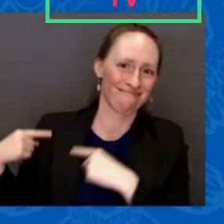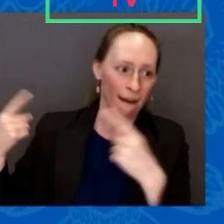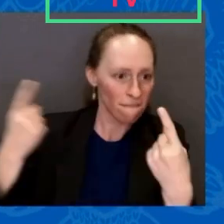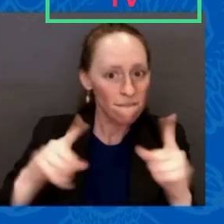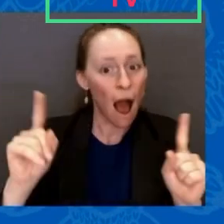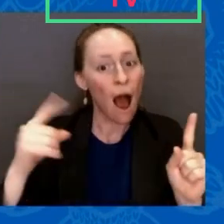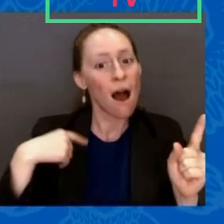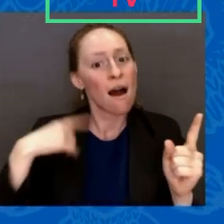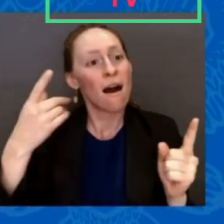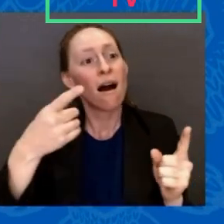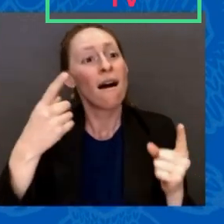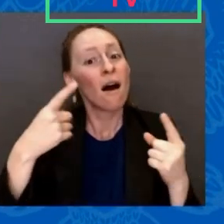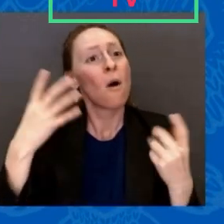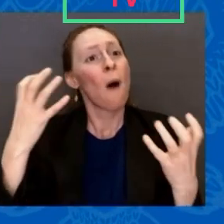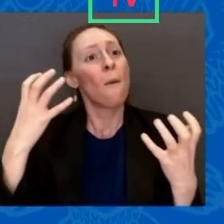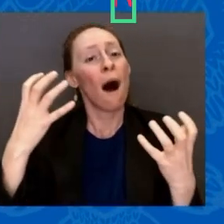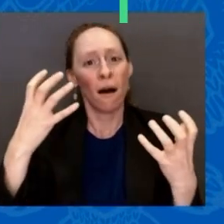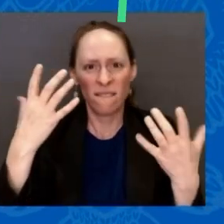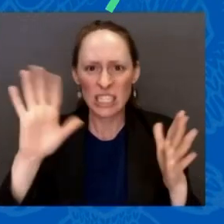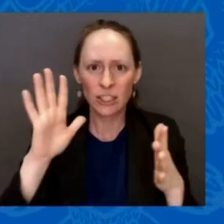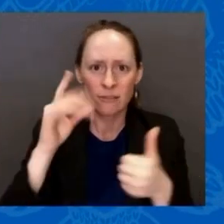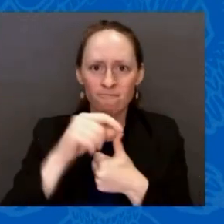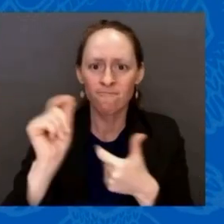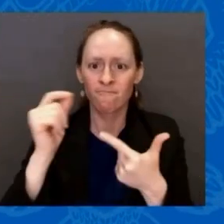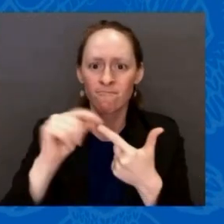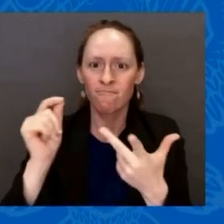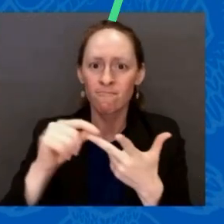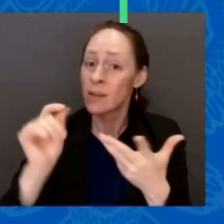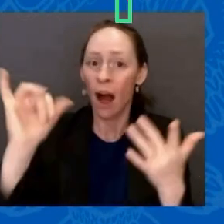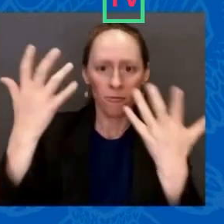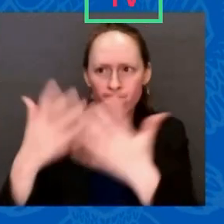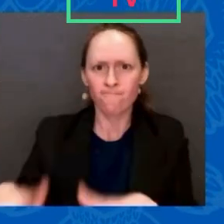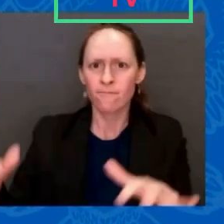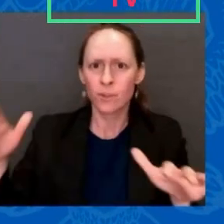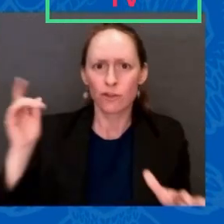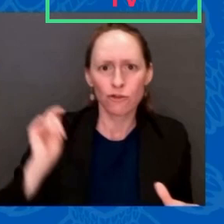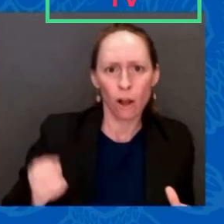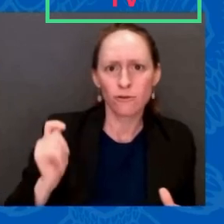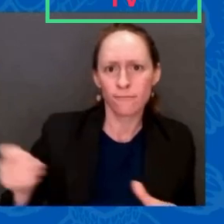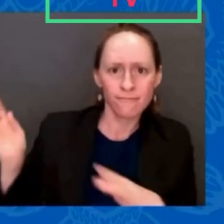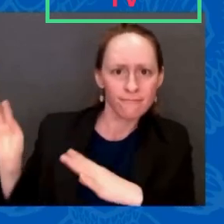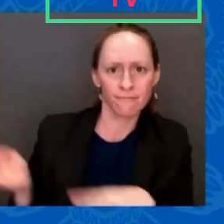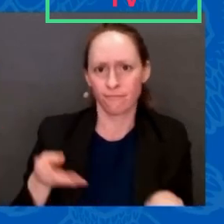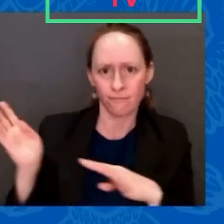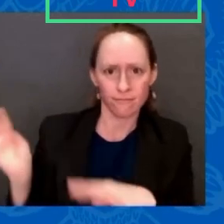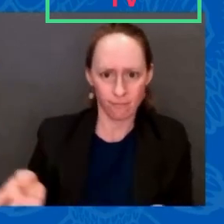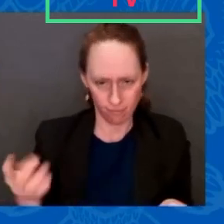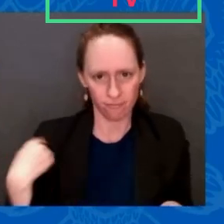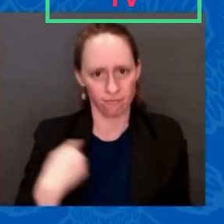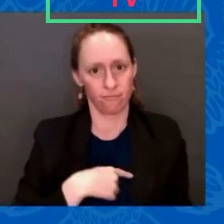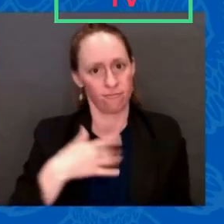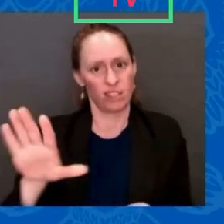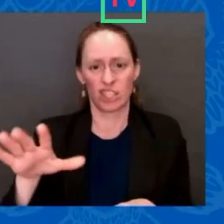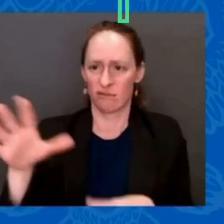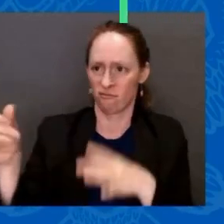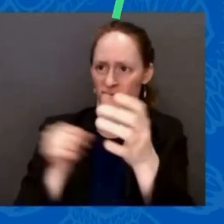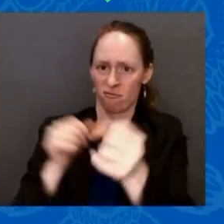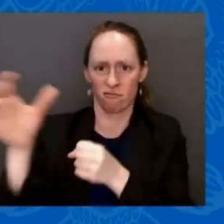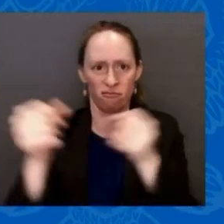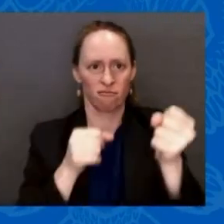appointed. We've appointed more African-American women to the